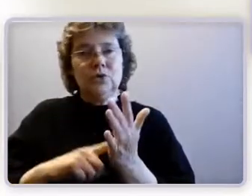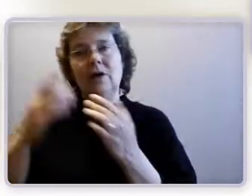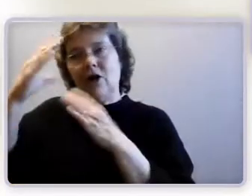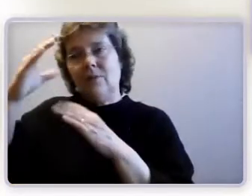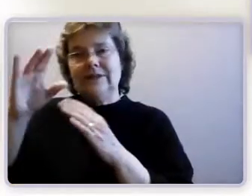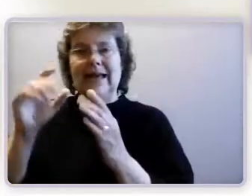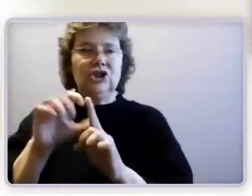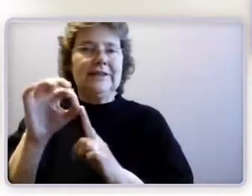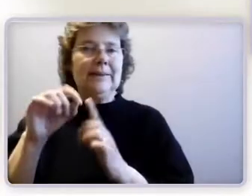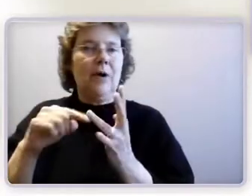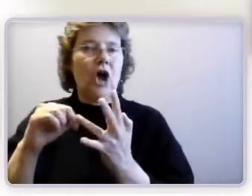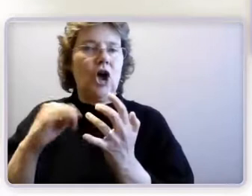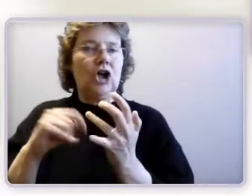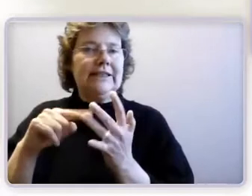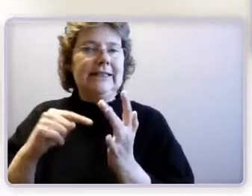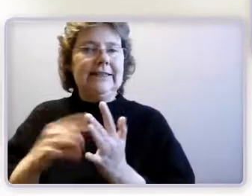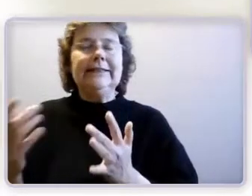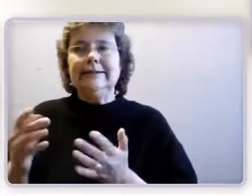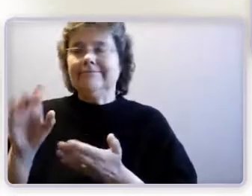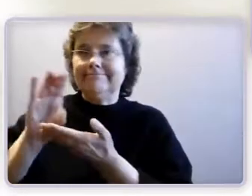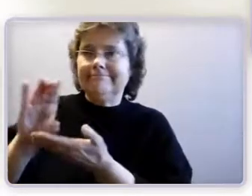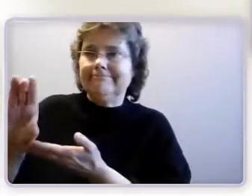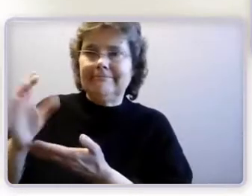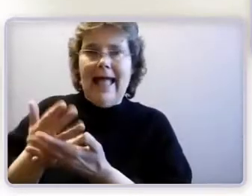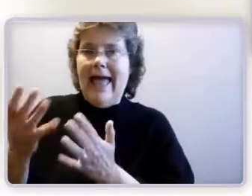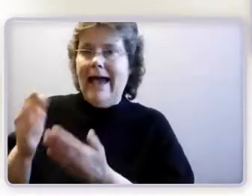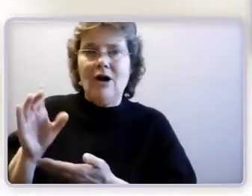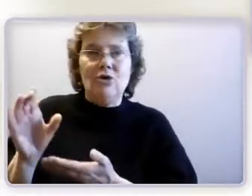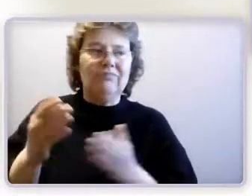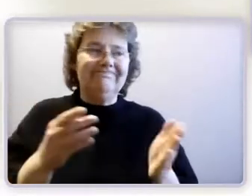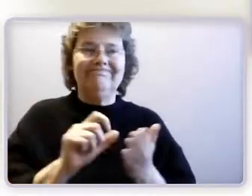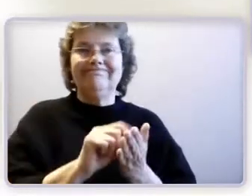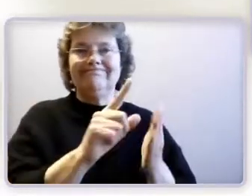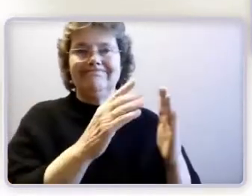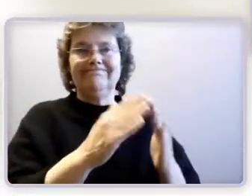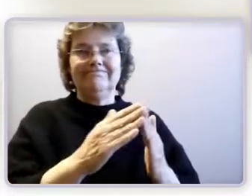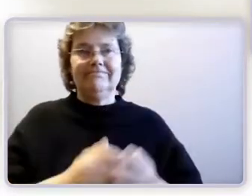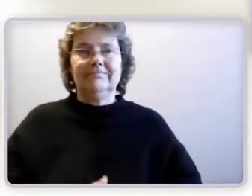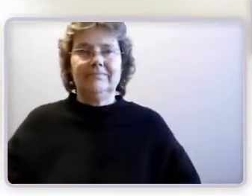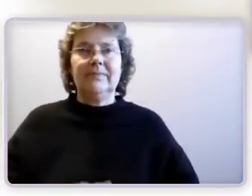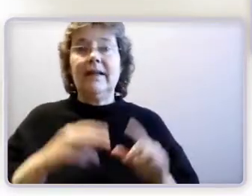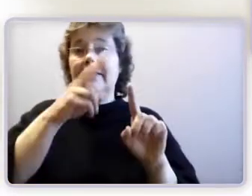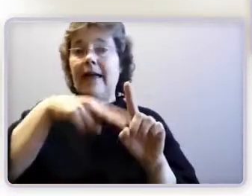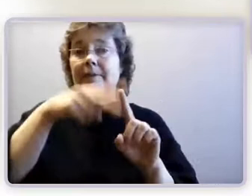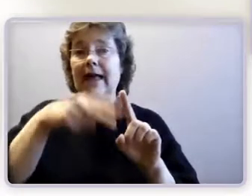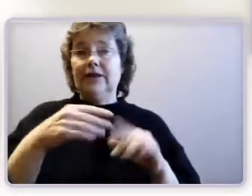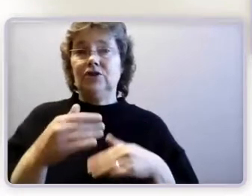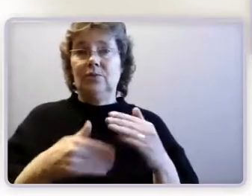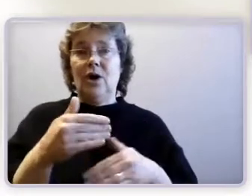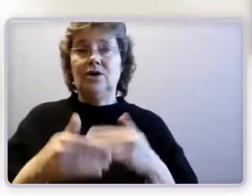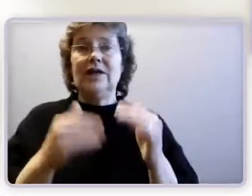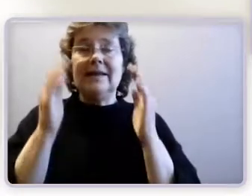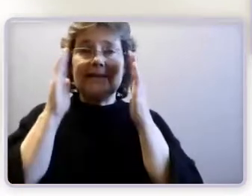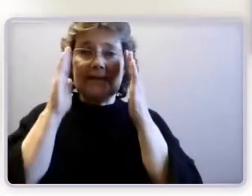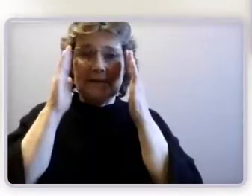This is just some information about the application process. You'll note that there is one pathway which can lead you